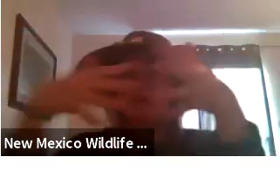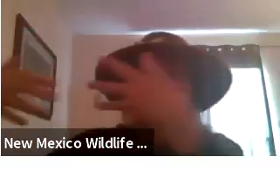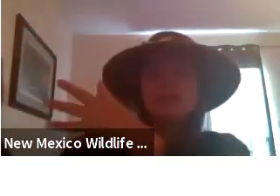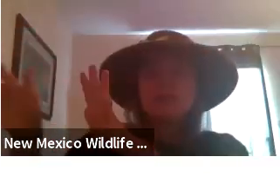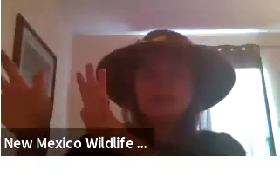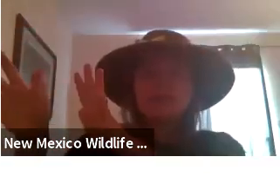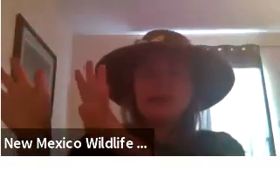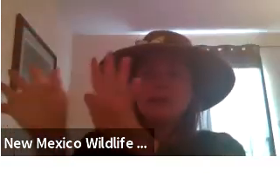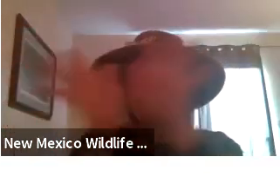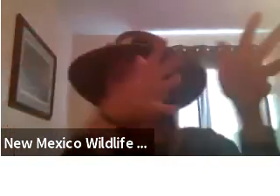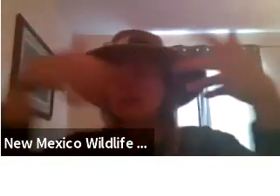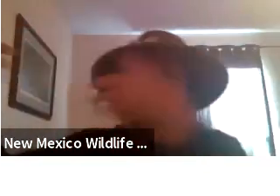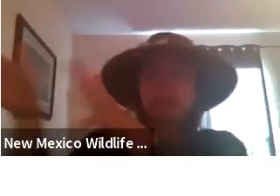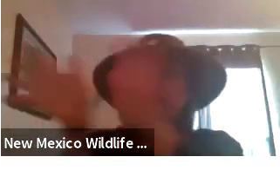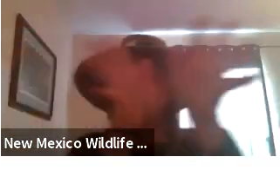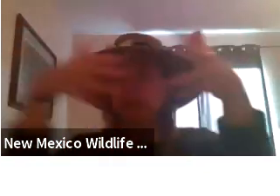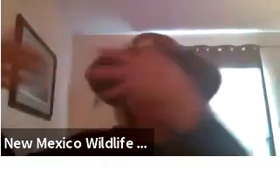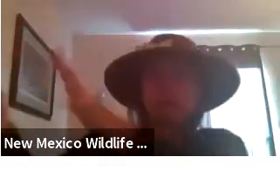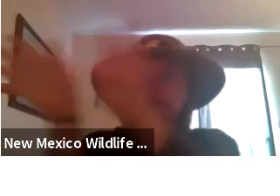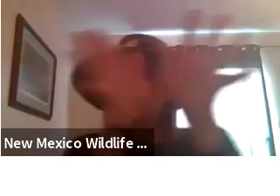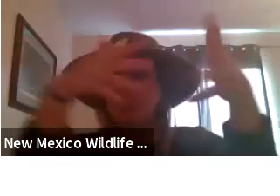away. So this is how we sign wind.